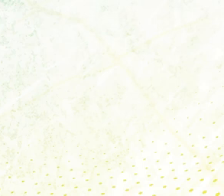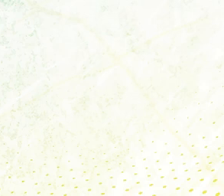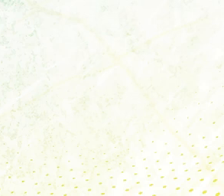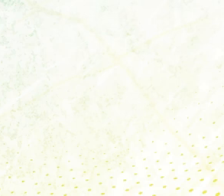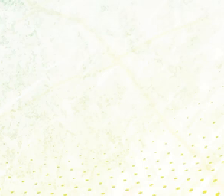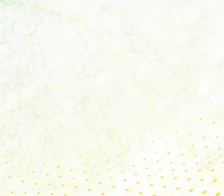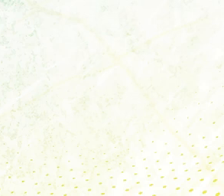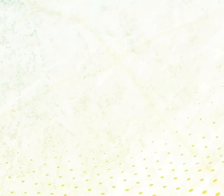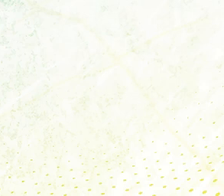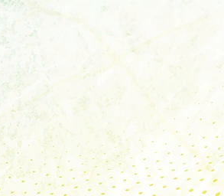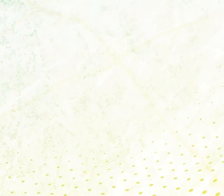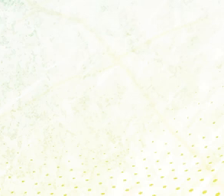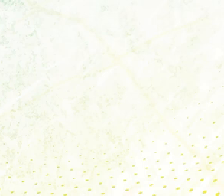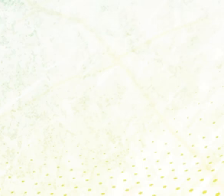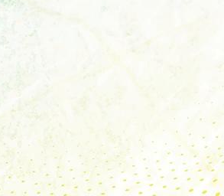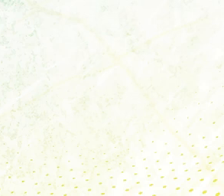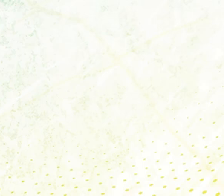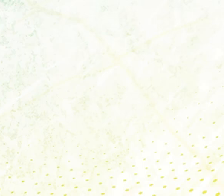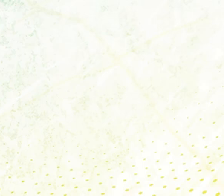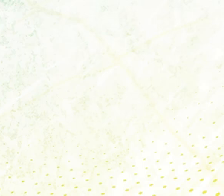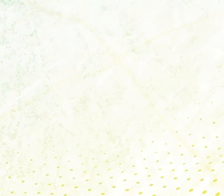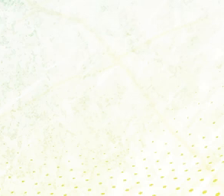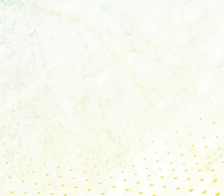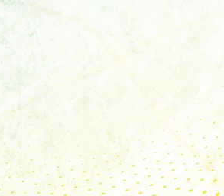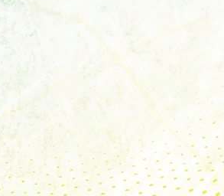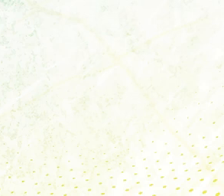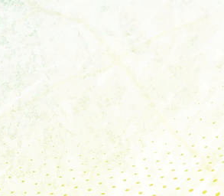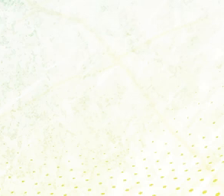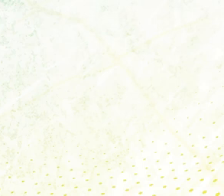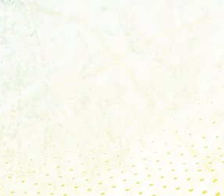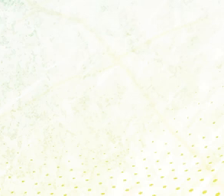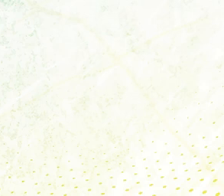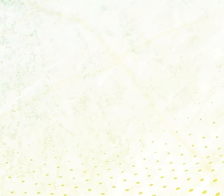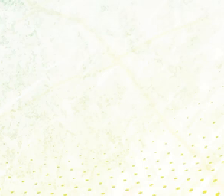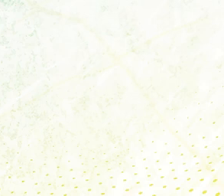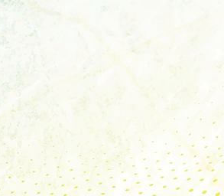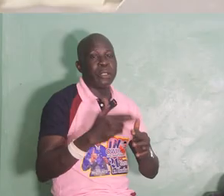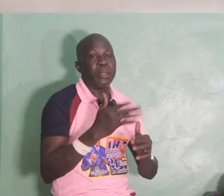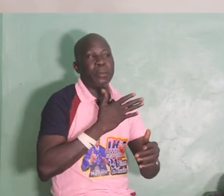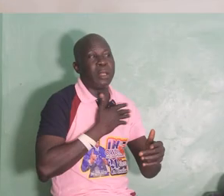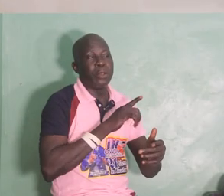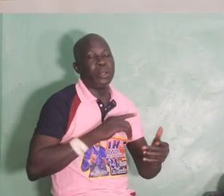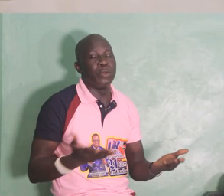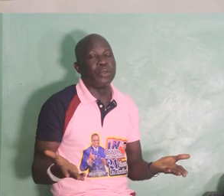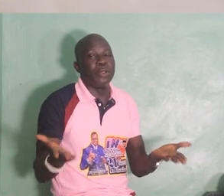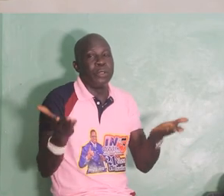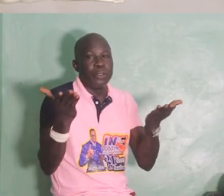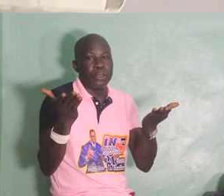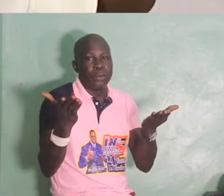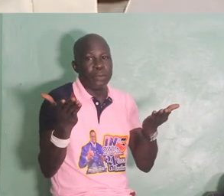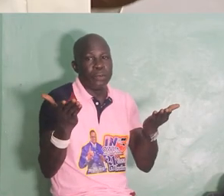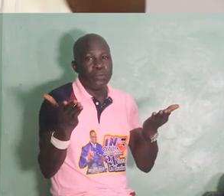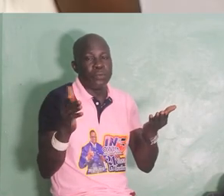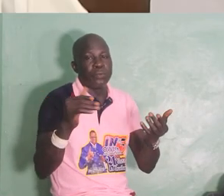ma gbile si ni o e se o olorun ipe yin e se o just name and Lord, lift up your